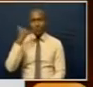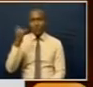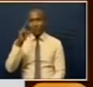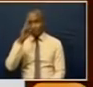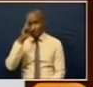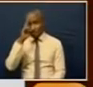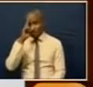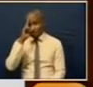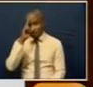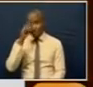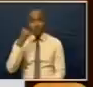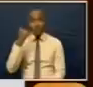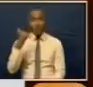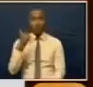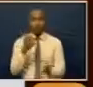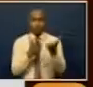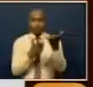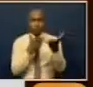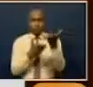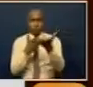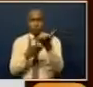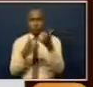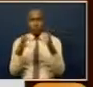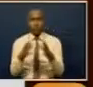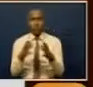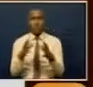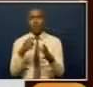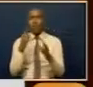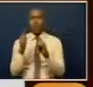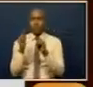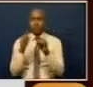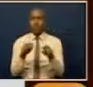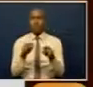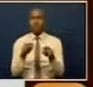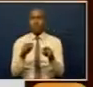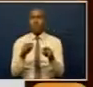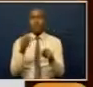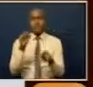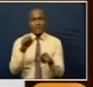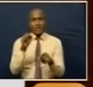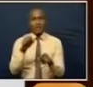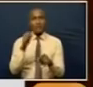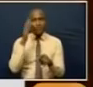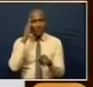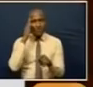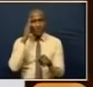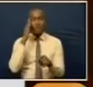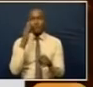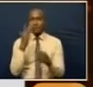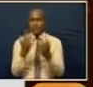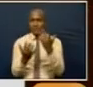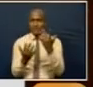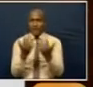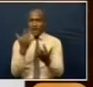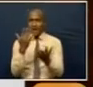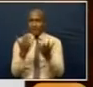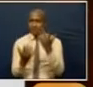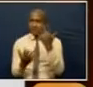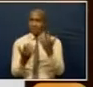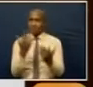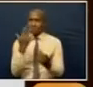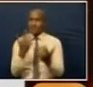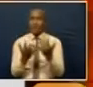fire chief, the local rescuers, the first responders. And yes, we know the fire is literally raging in that